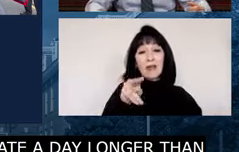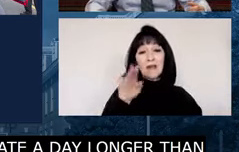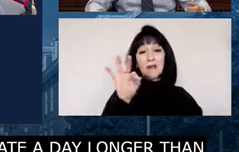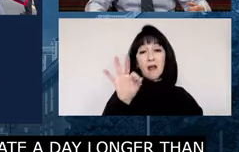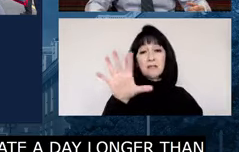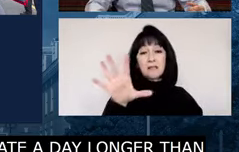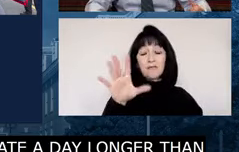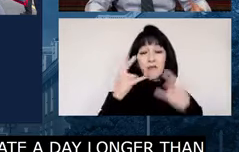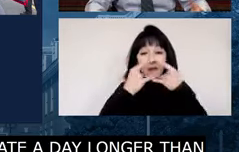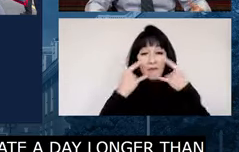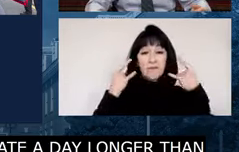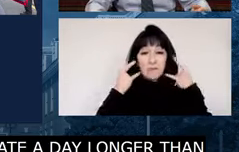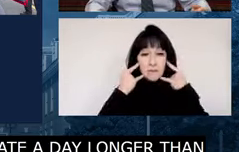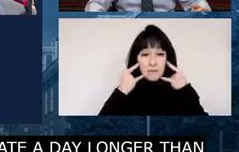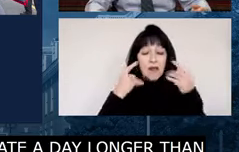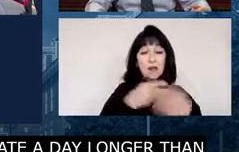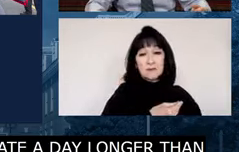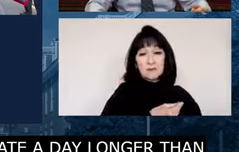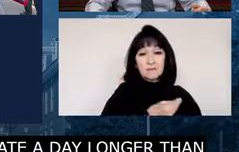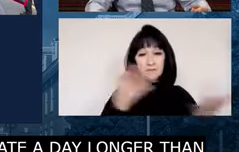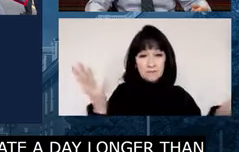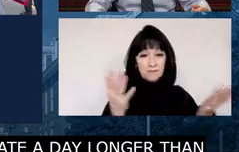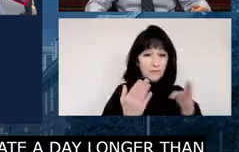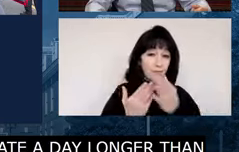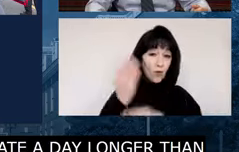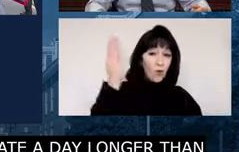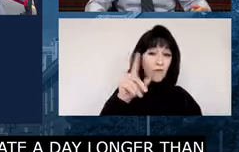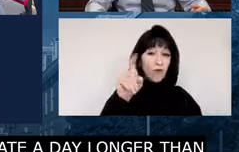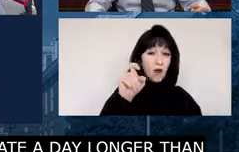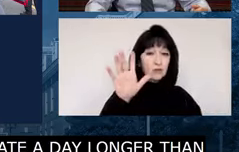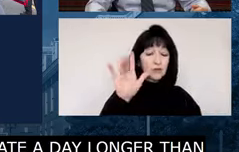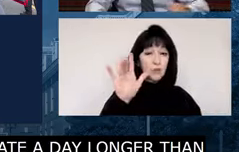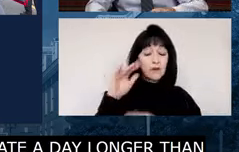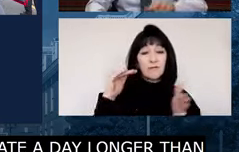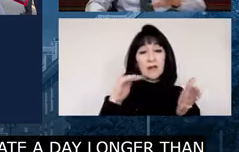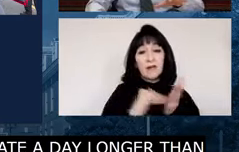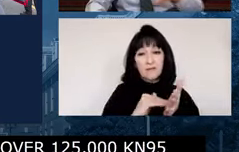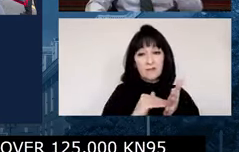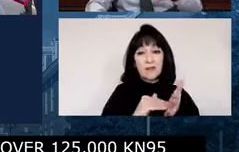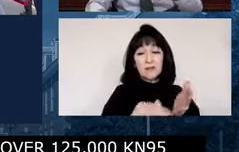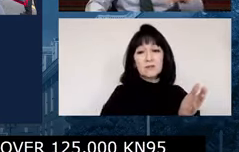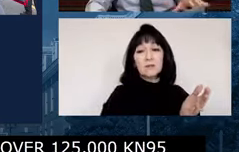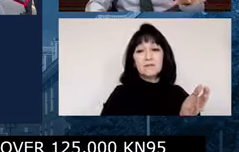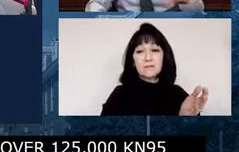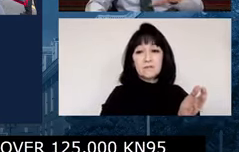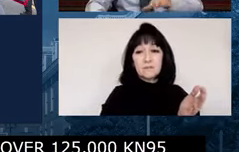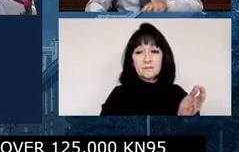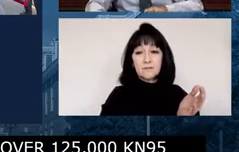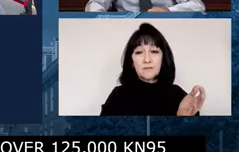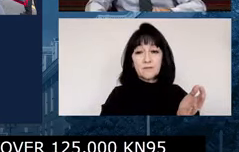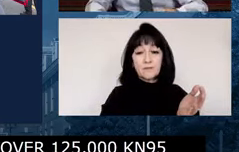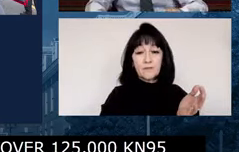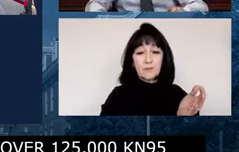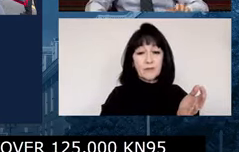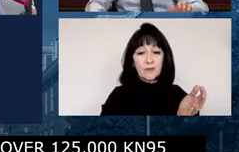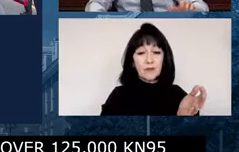larger masks, and educators and child care providers. These are at designated